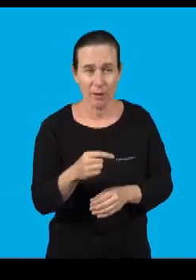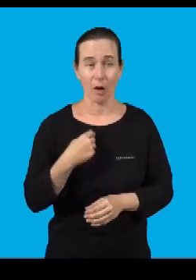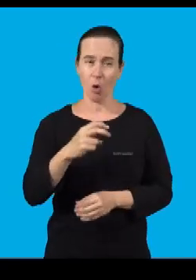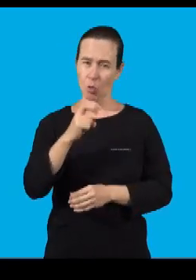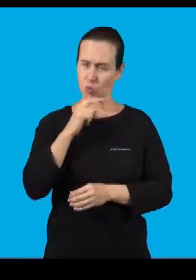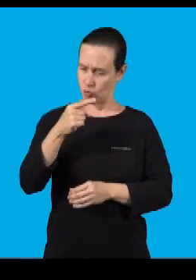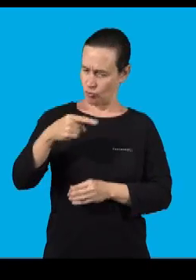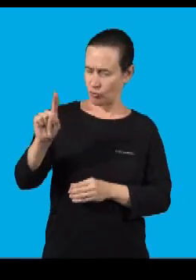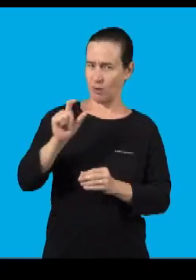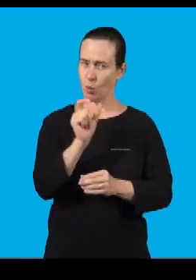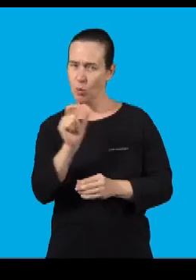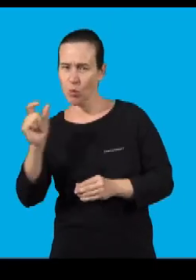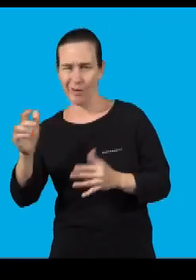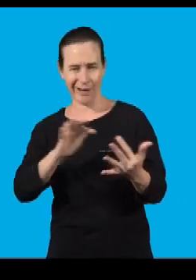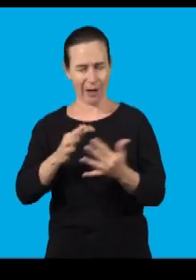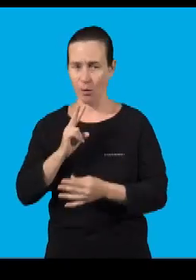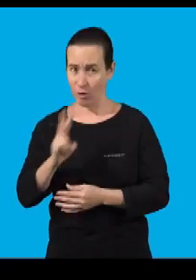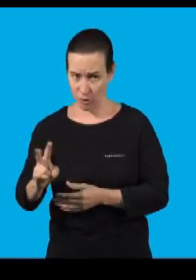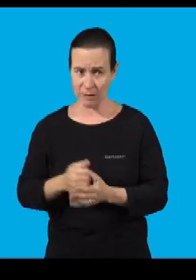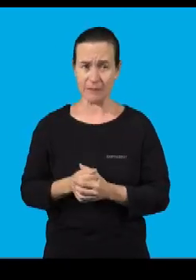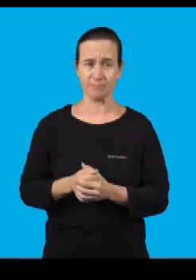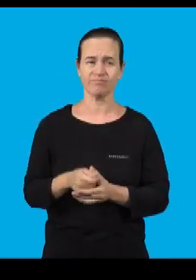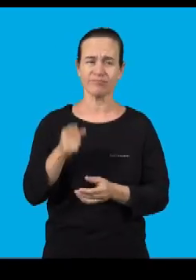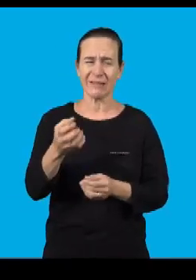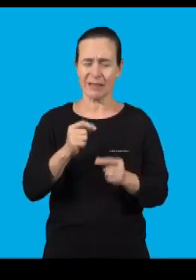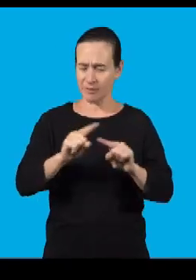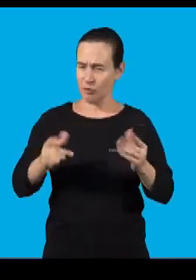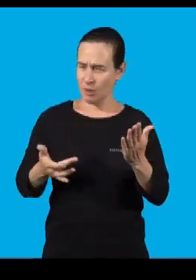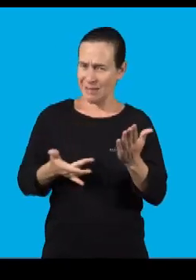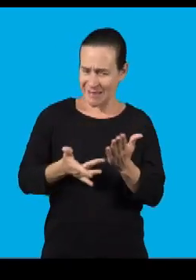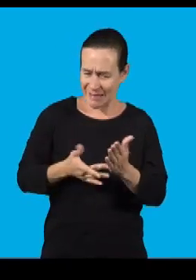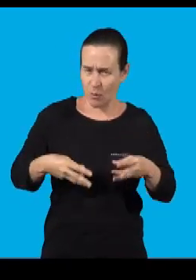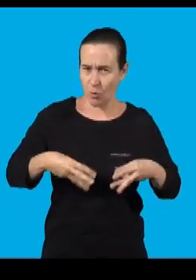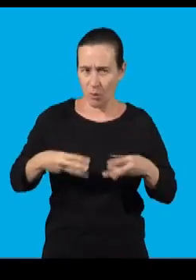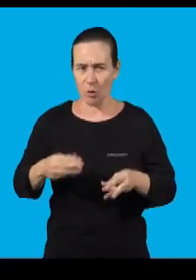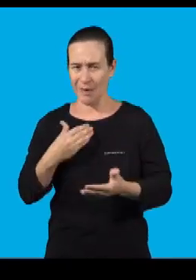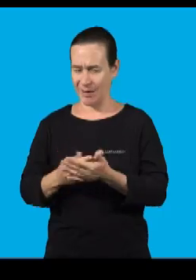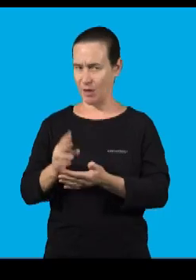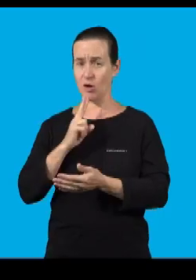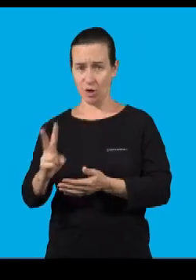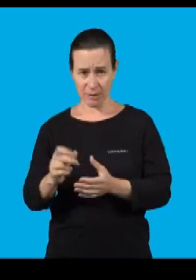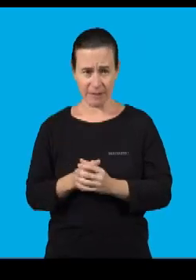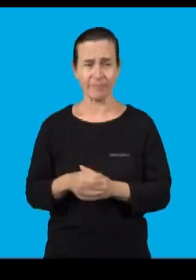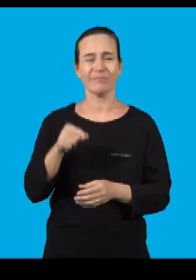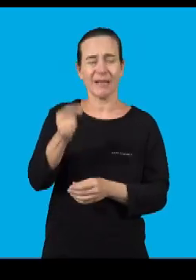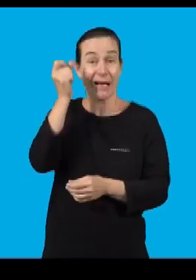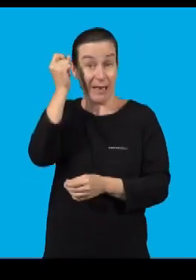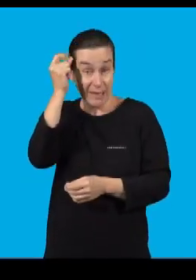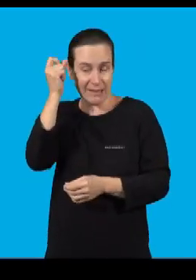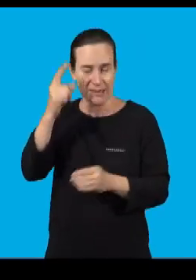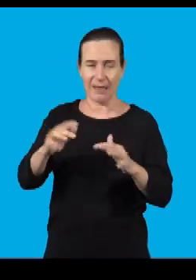the correct vocabulary to respond to these literature questions. You'll also gain techniques to answer questions as well